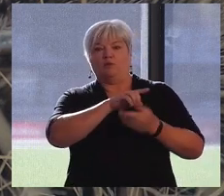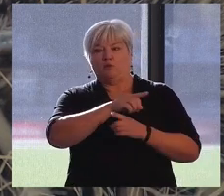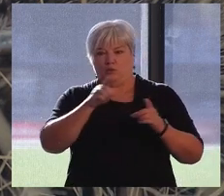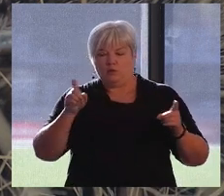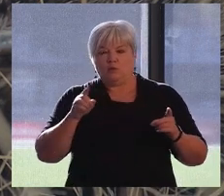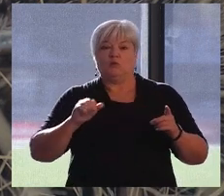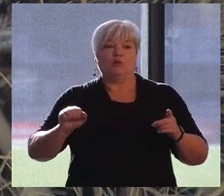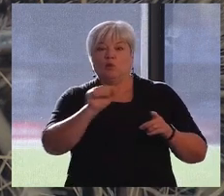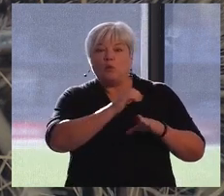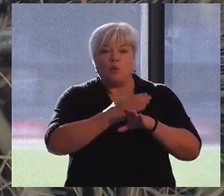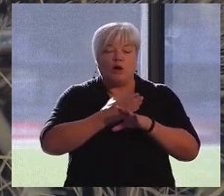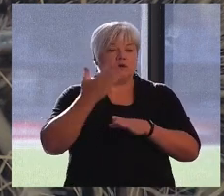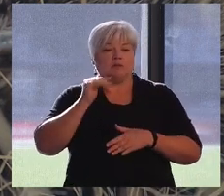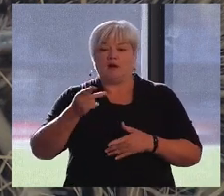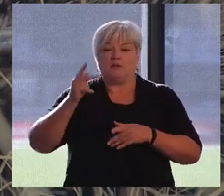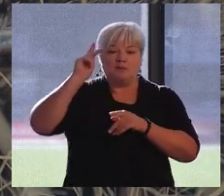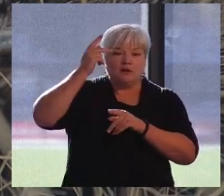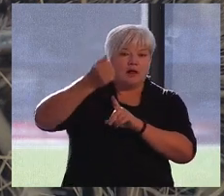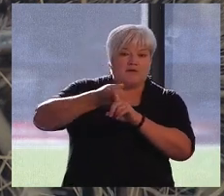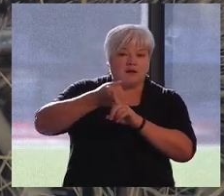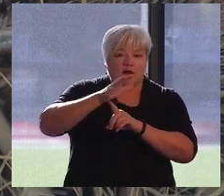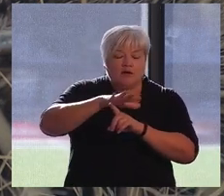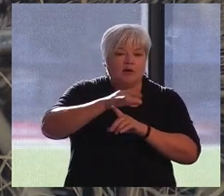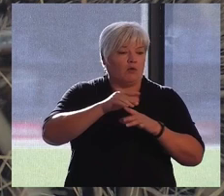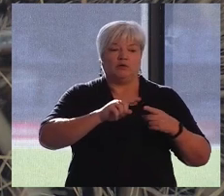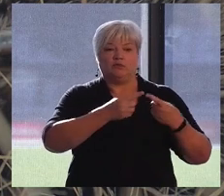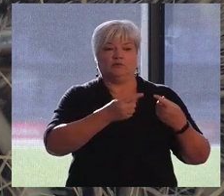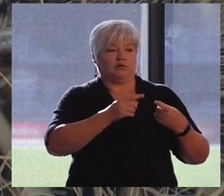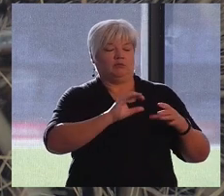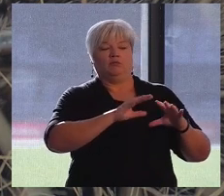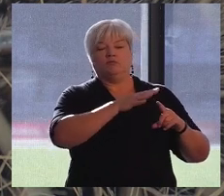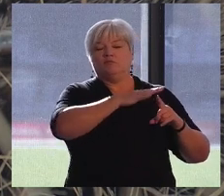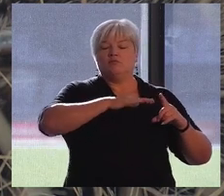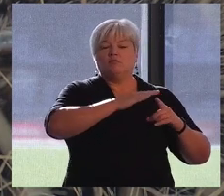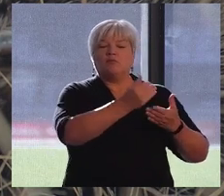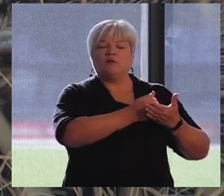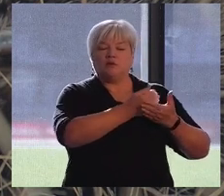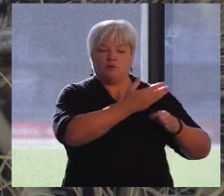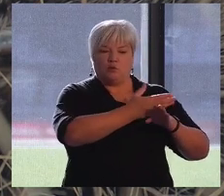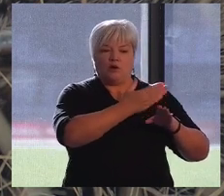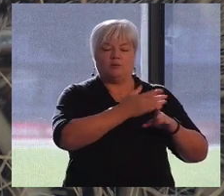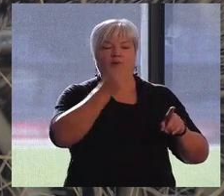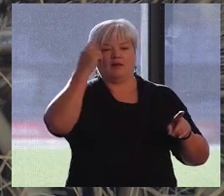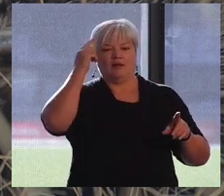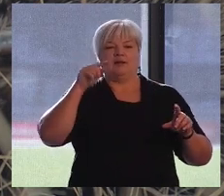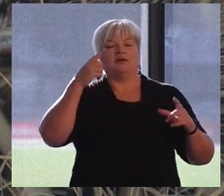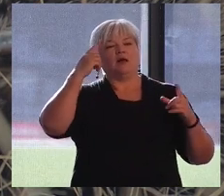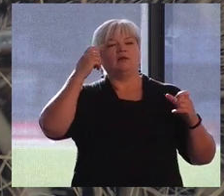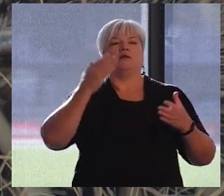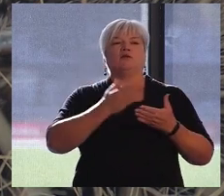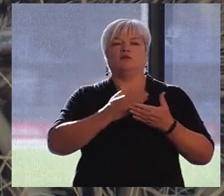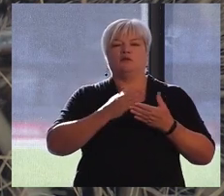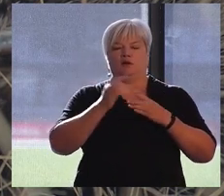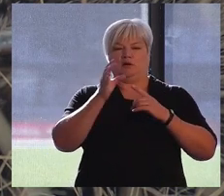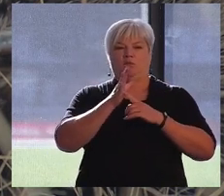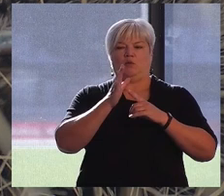work, whether it's in the political and advocacy space or in your conservation work, that I think has been really key